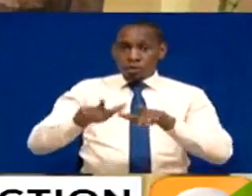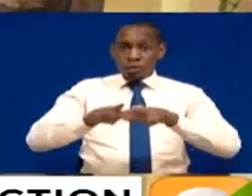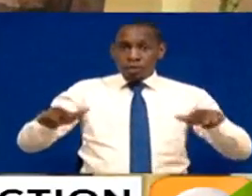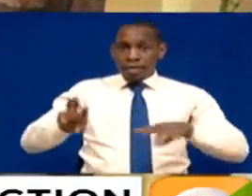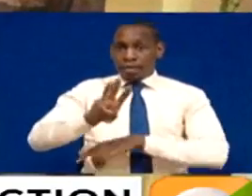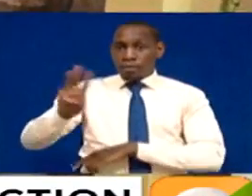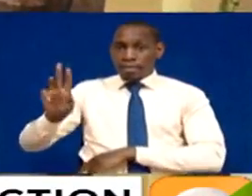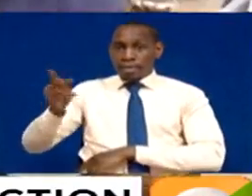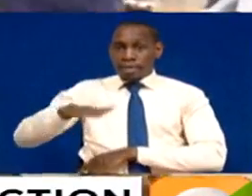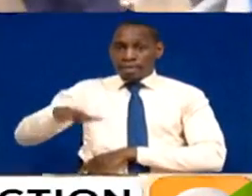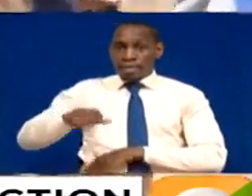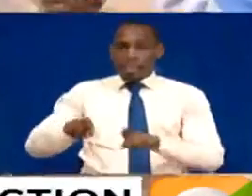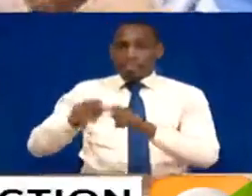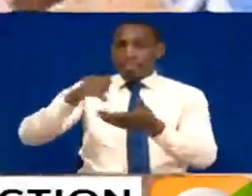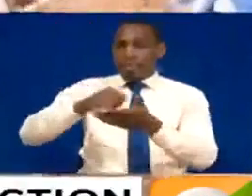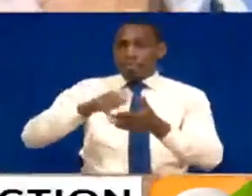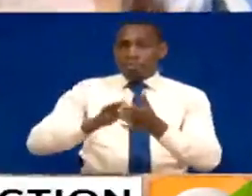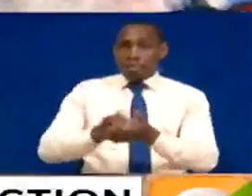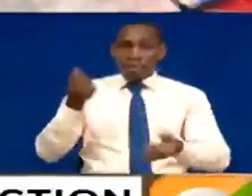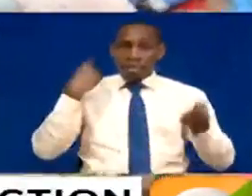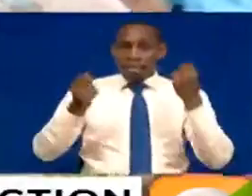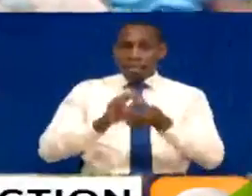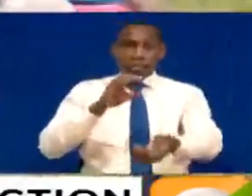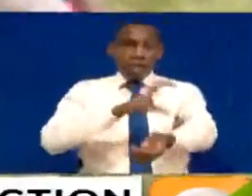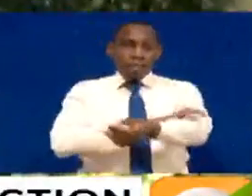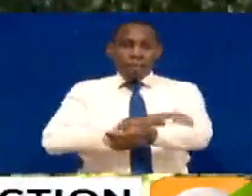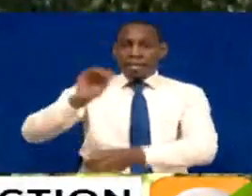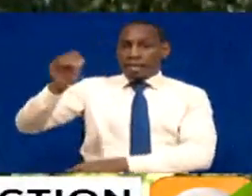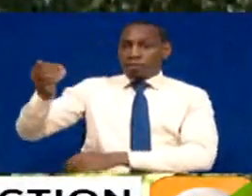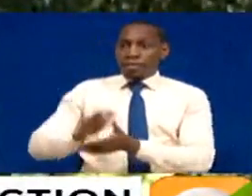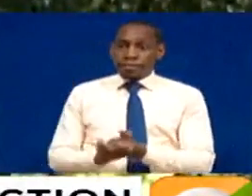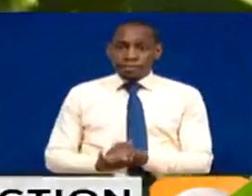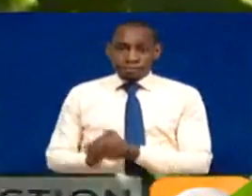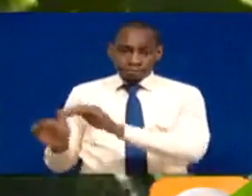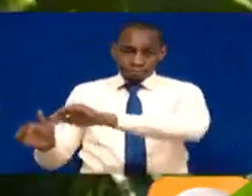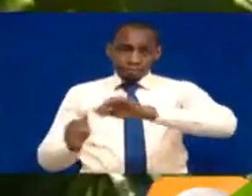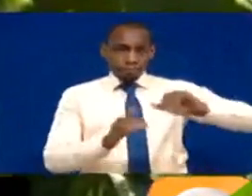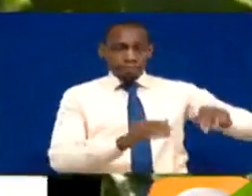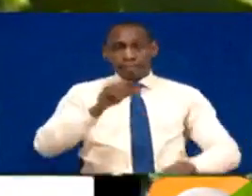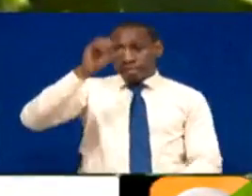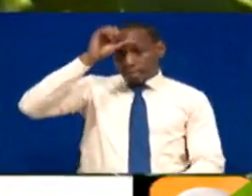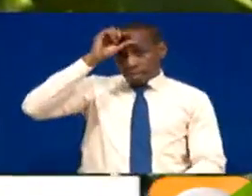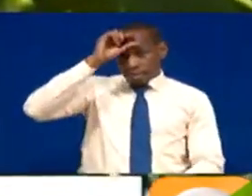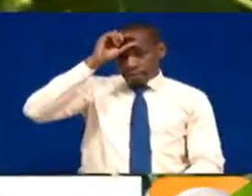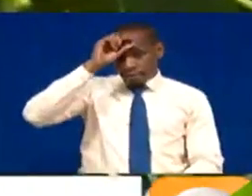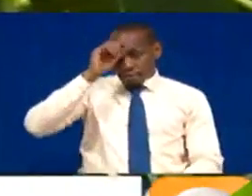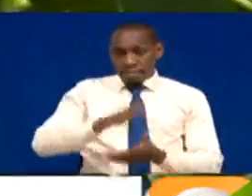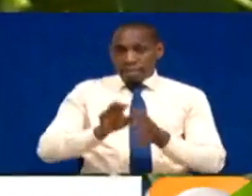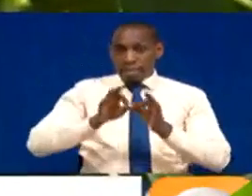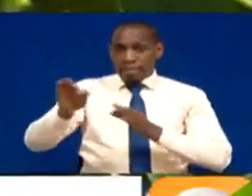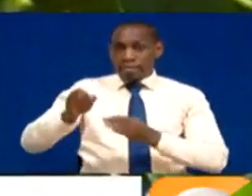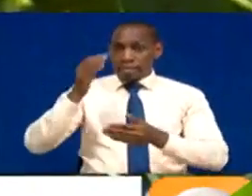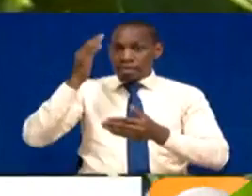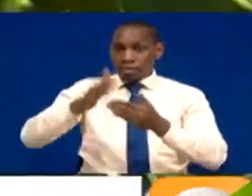in West Kenya area that encompasses Kericho and Bomet counties. Elsewhere, the government has indefinitely extended